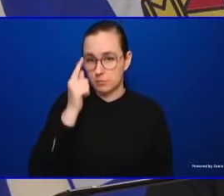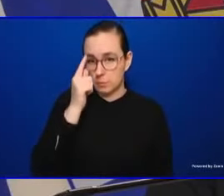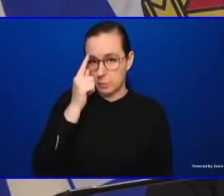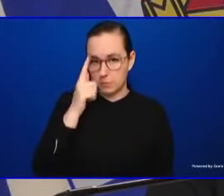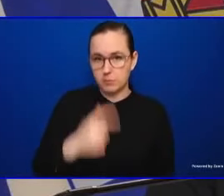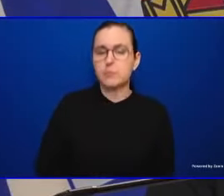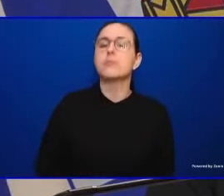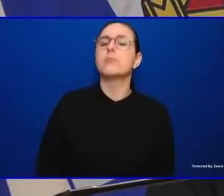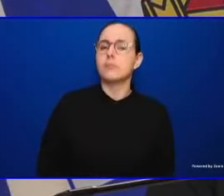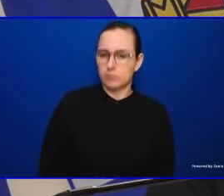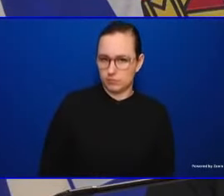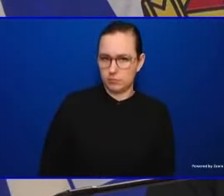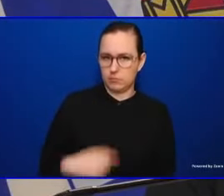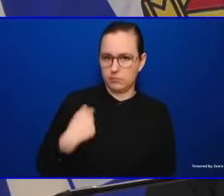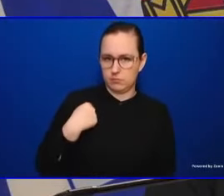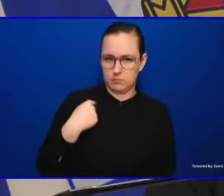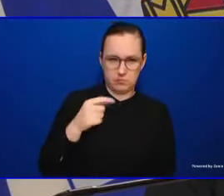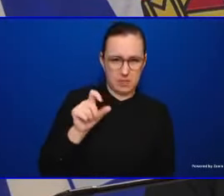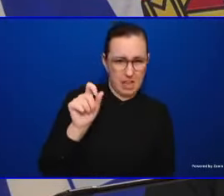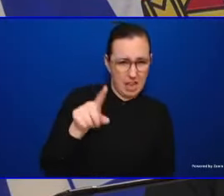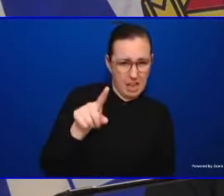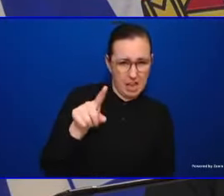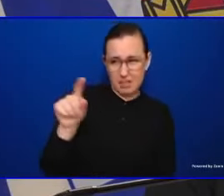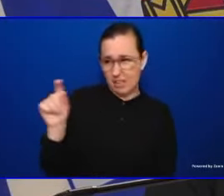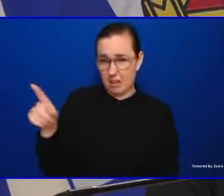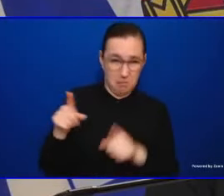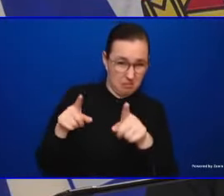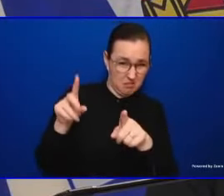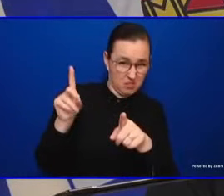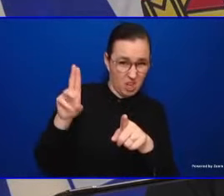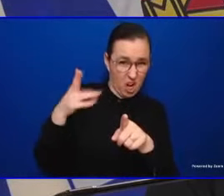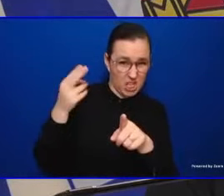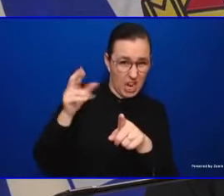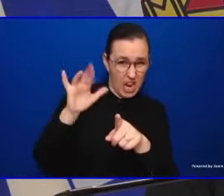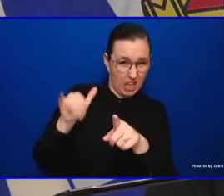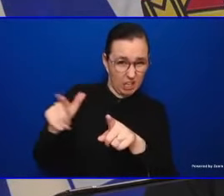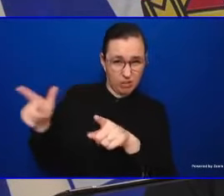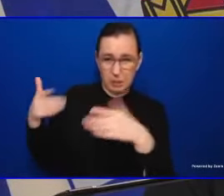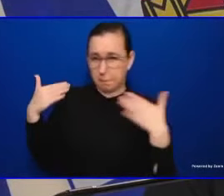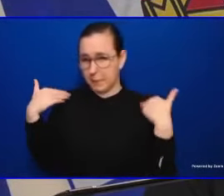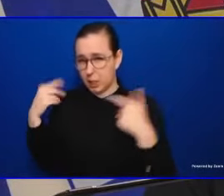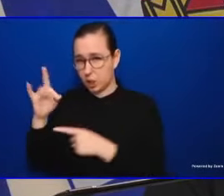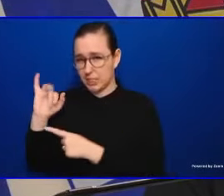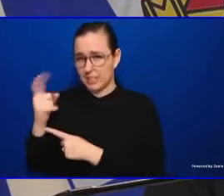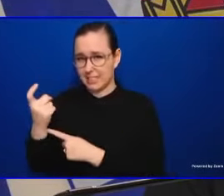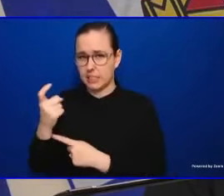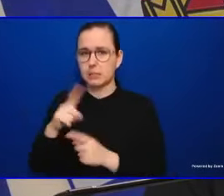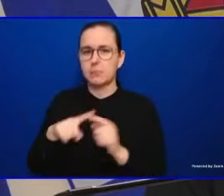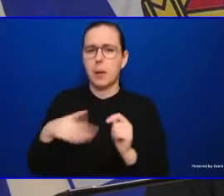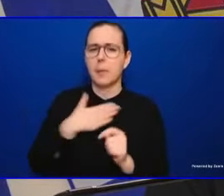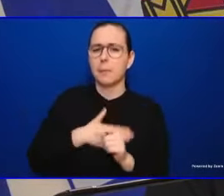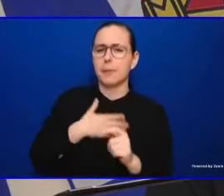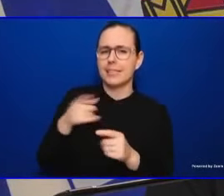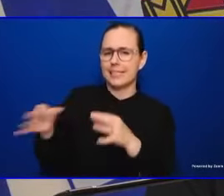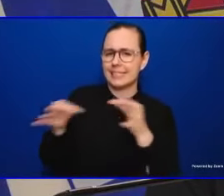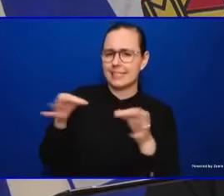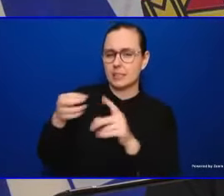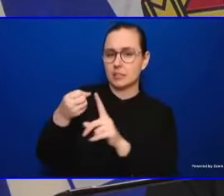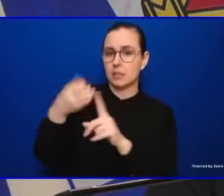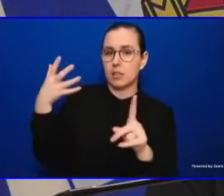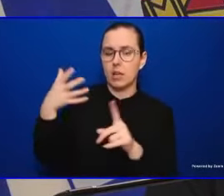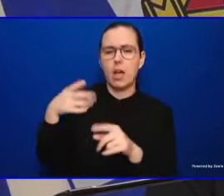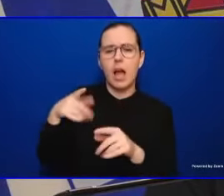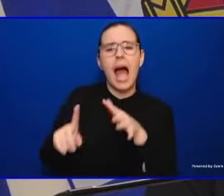me understand the definition of outbreak, especially in care homes and acute care. What do you consider an